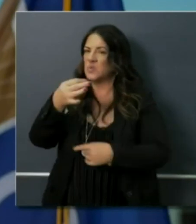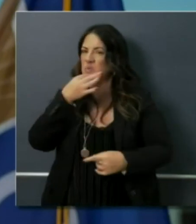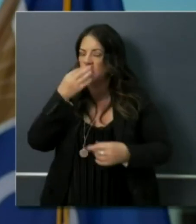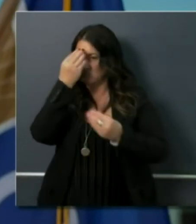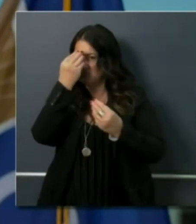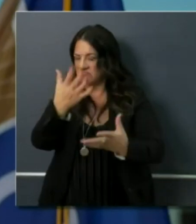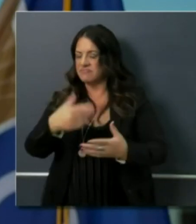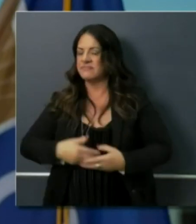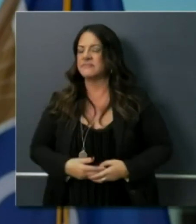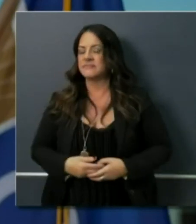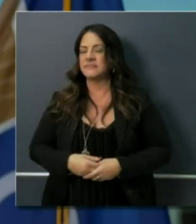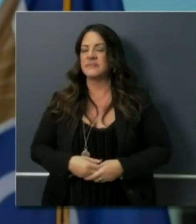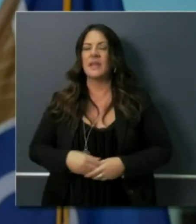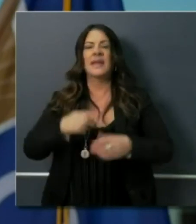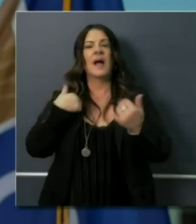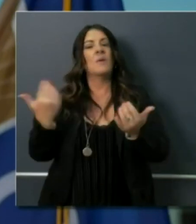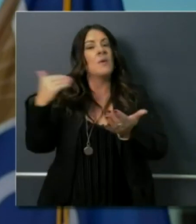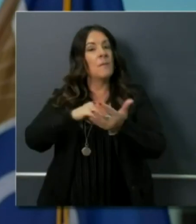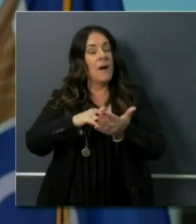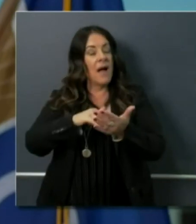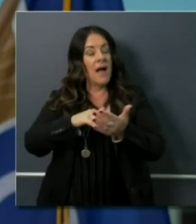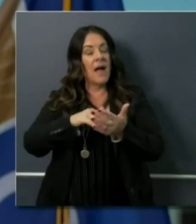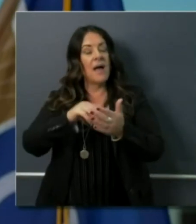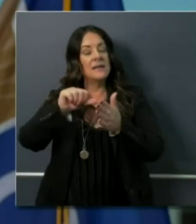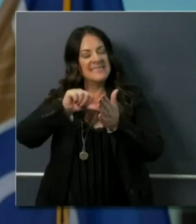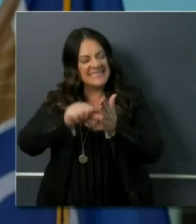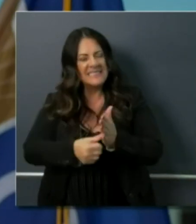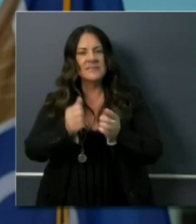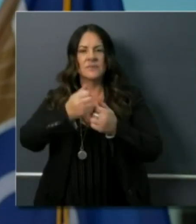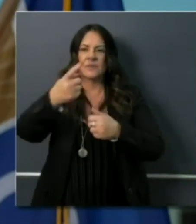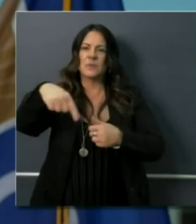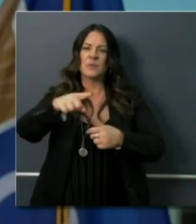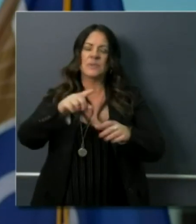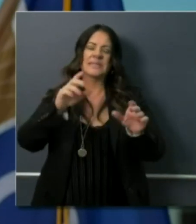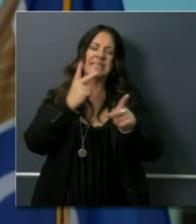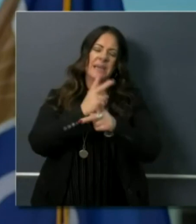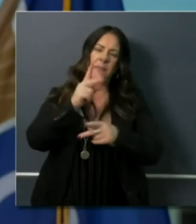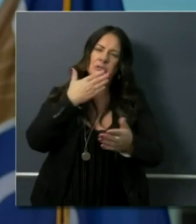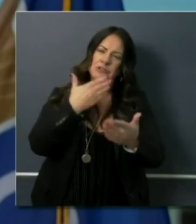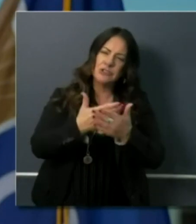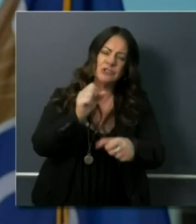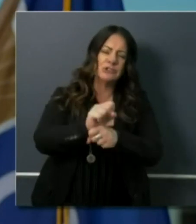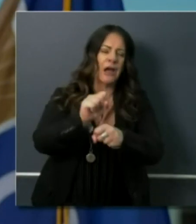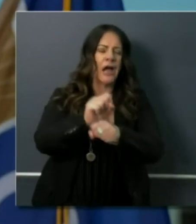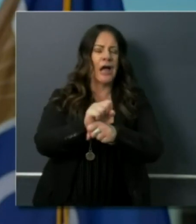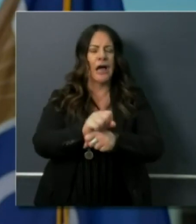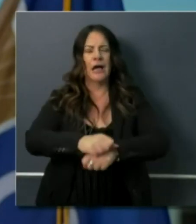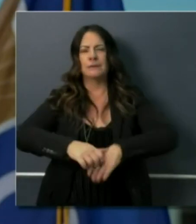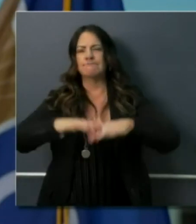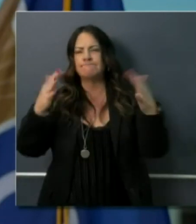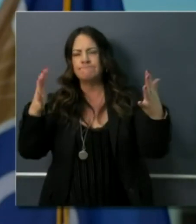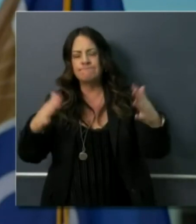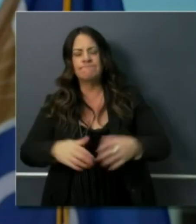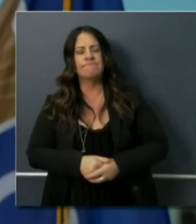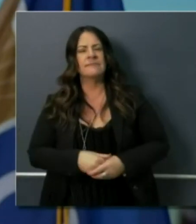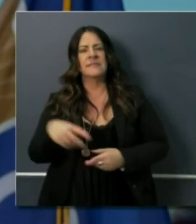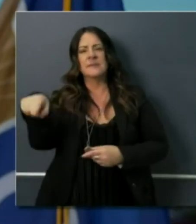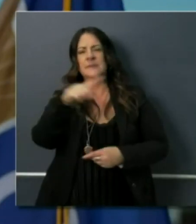to practice physical distancing, to continue to do the extraordinary work you have done. We collectively as a